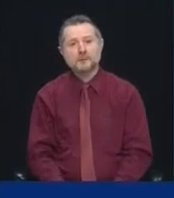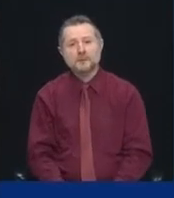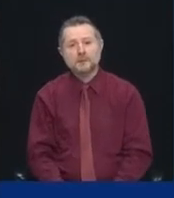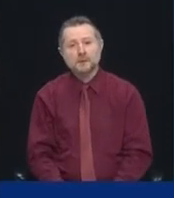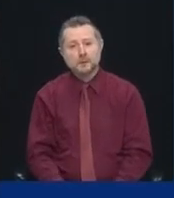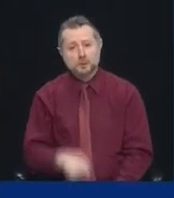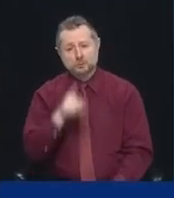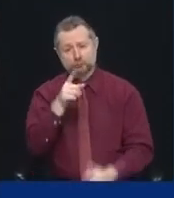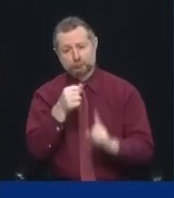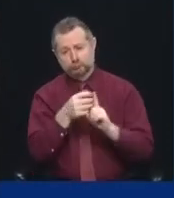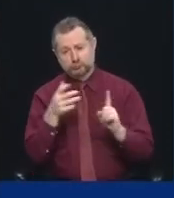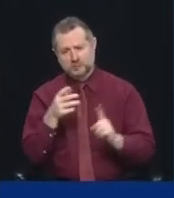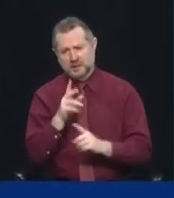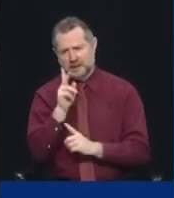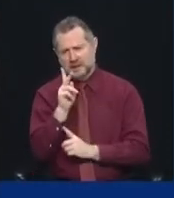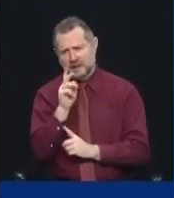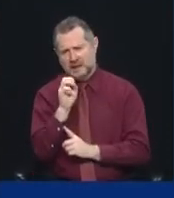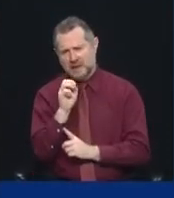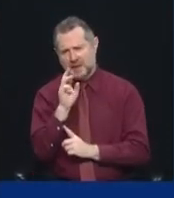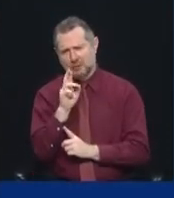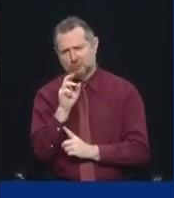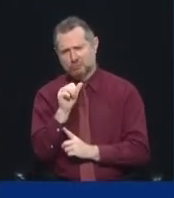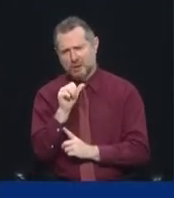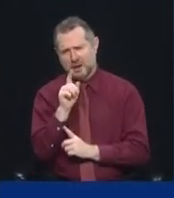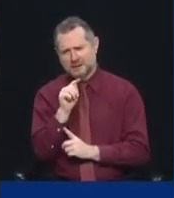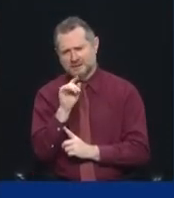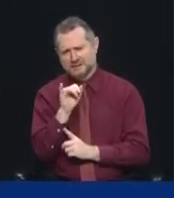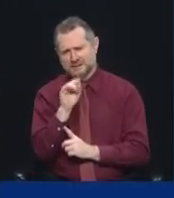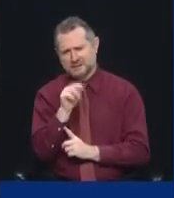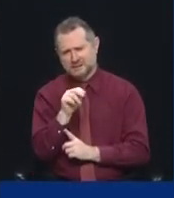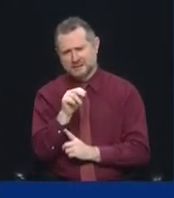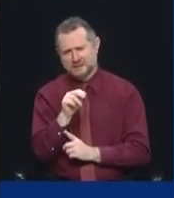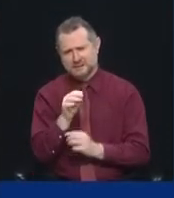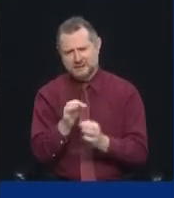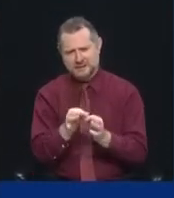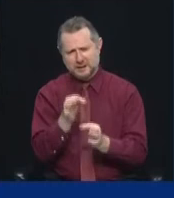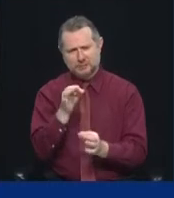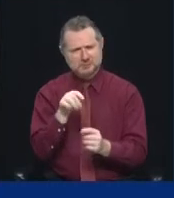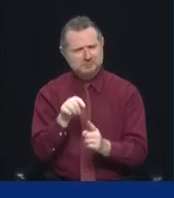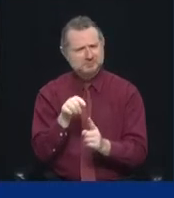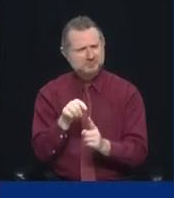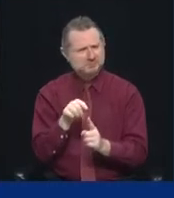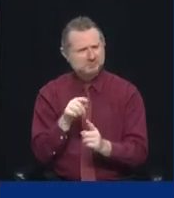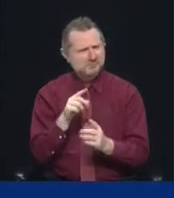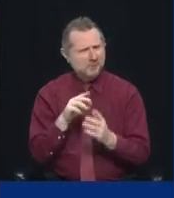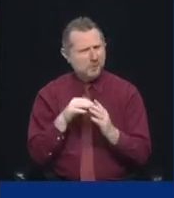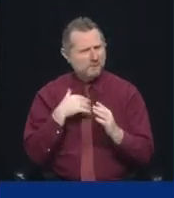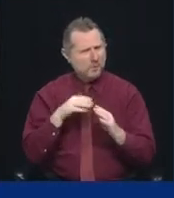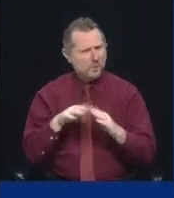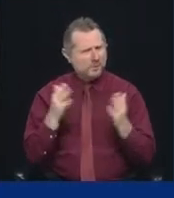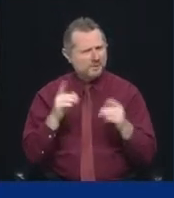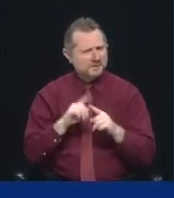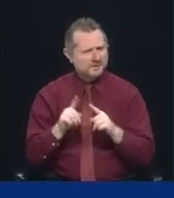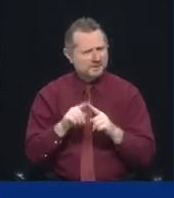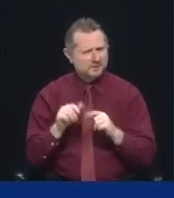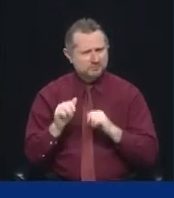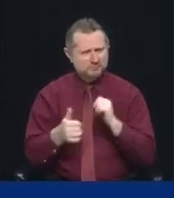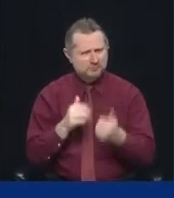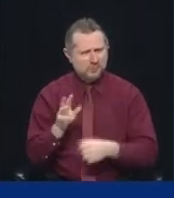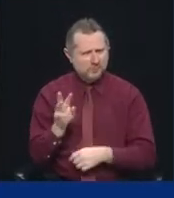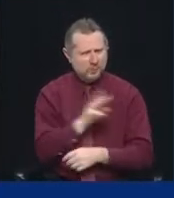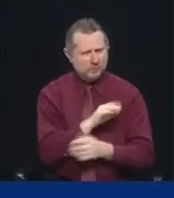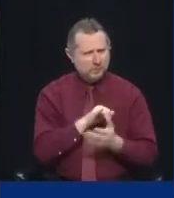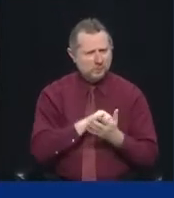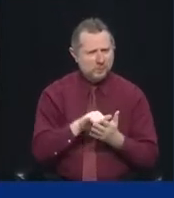and sticks. There's been some openings in various locations, including here in Western New York, and there